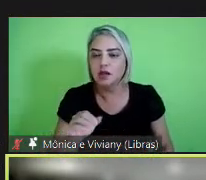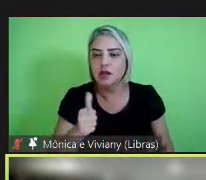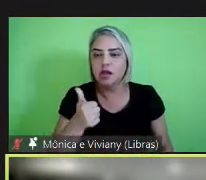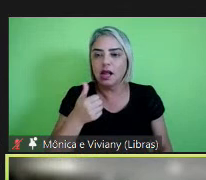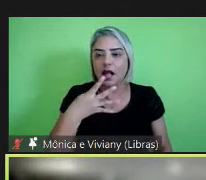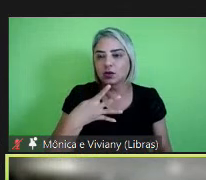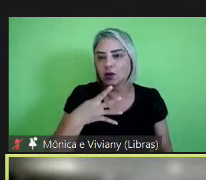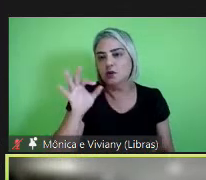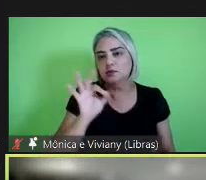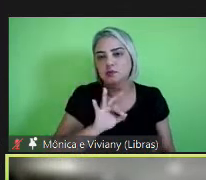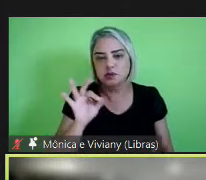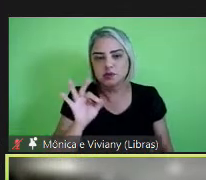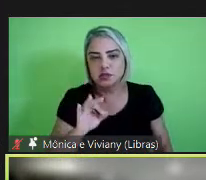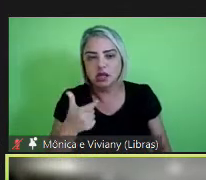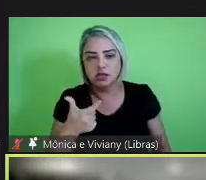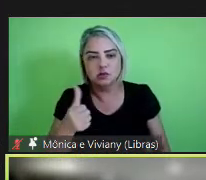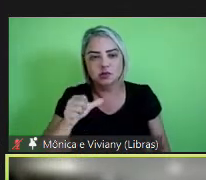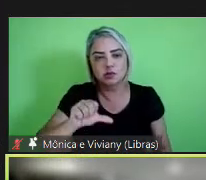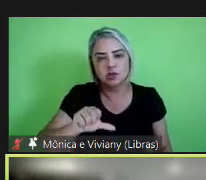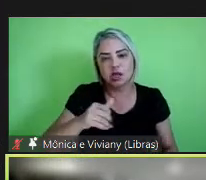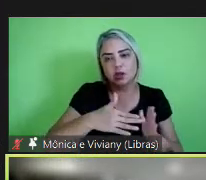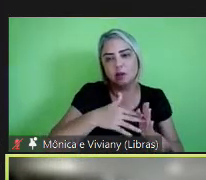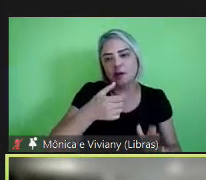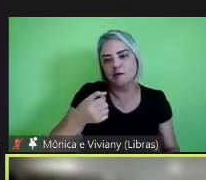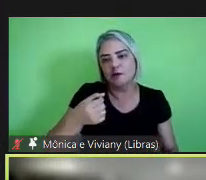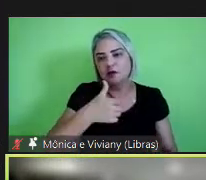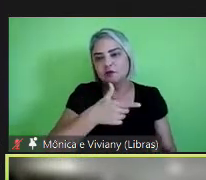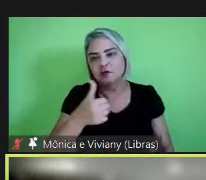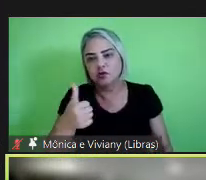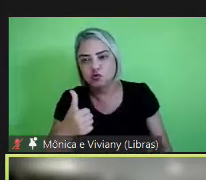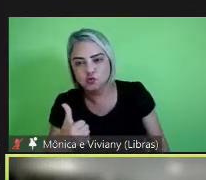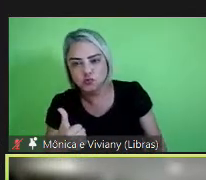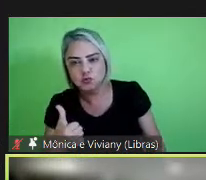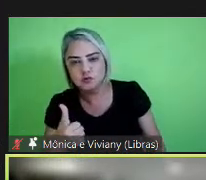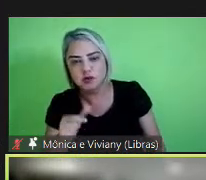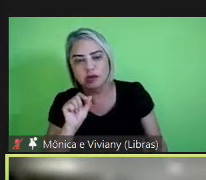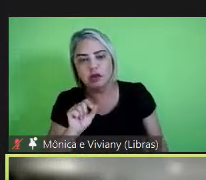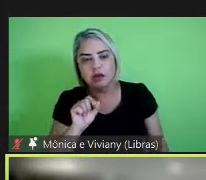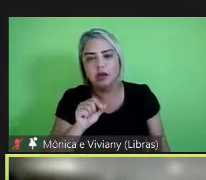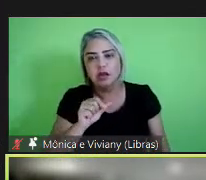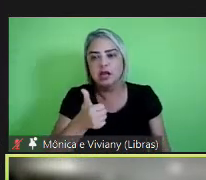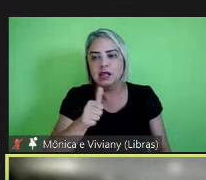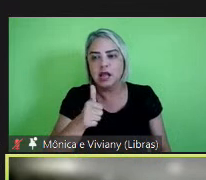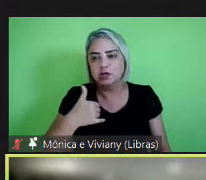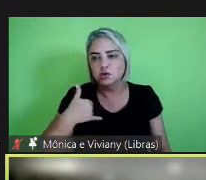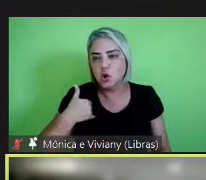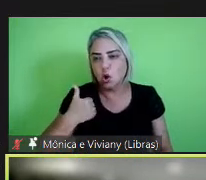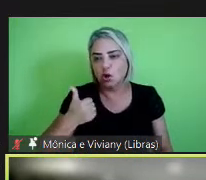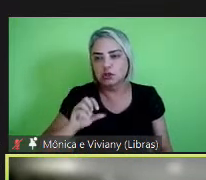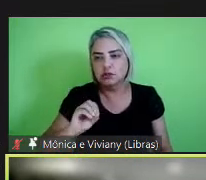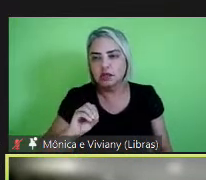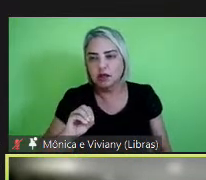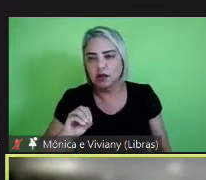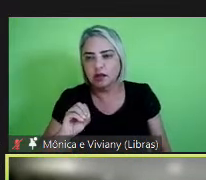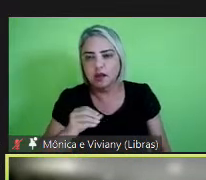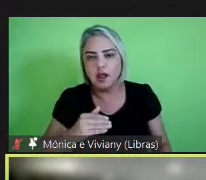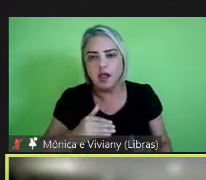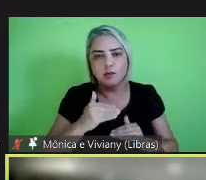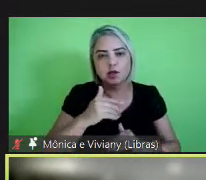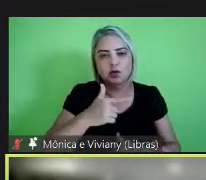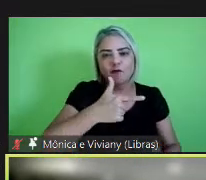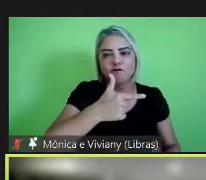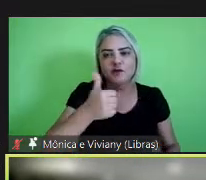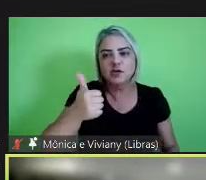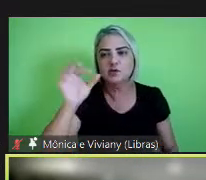2019 to 2021. And in 10 to 11-year-olds, it's increased from 21% to